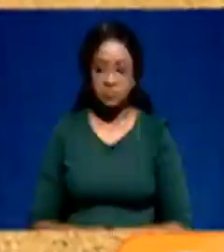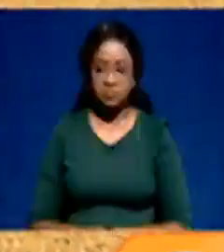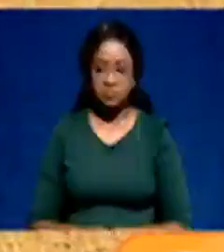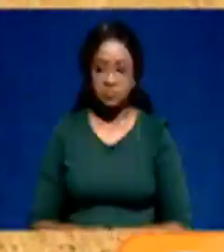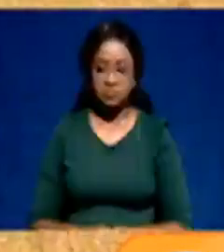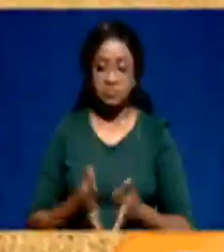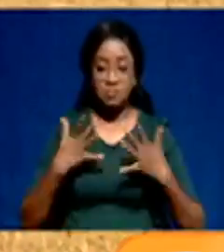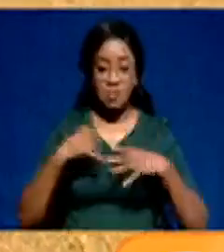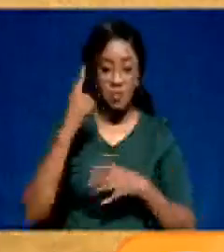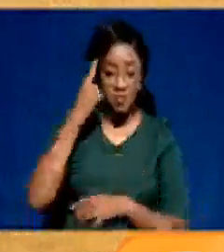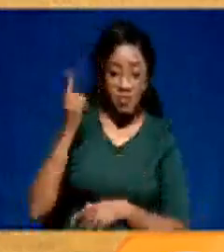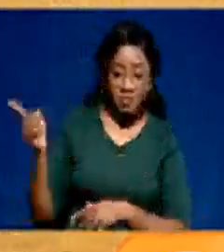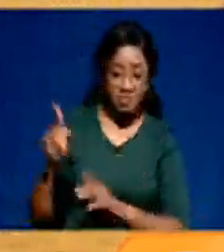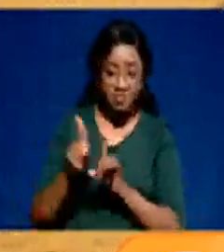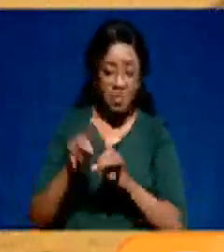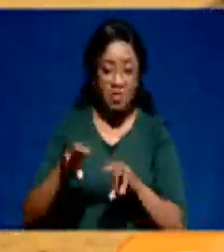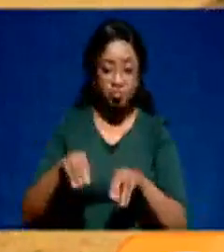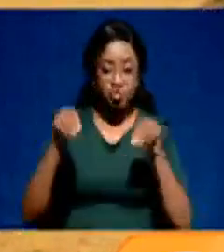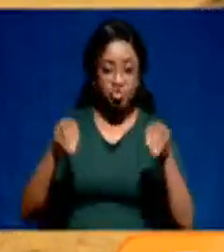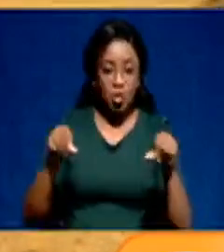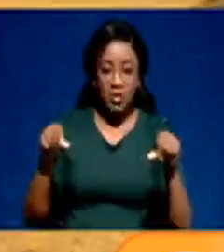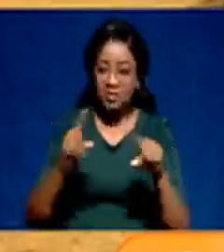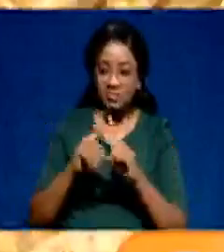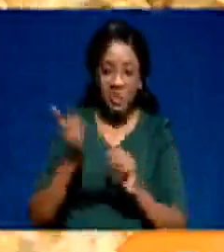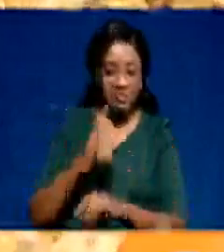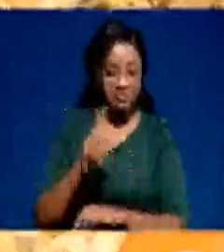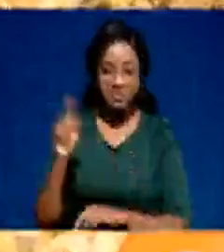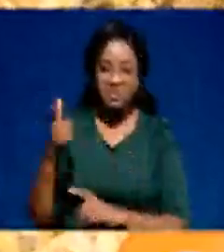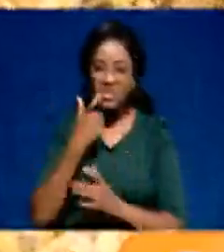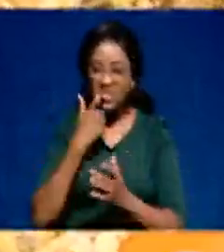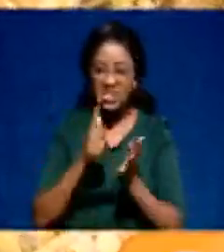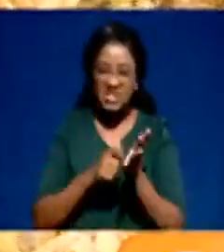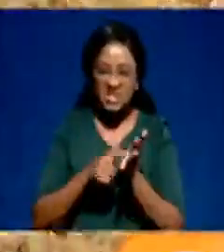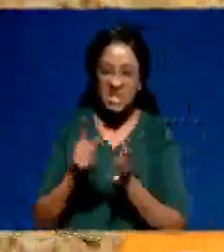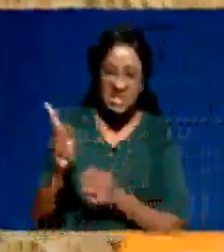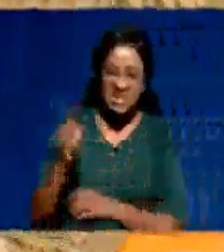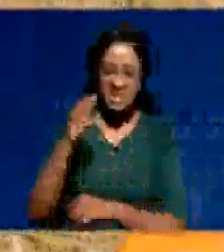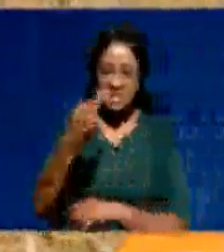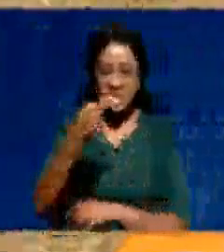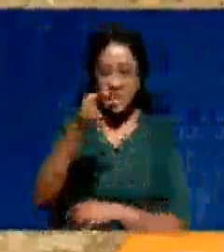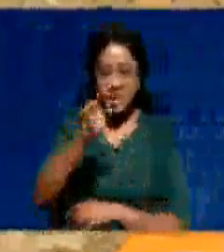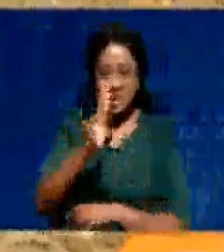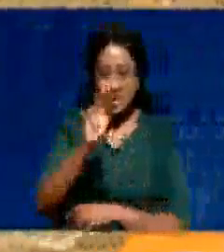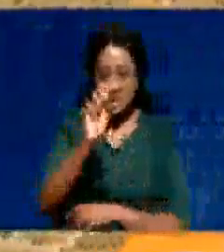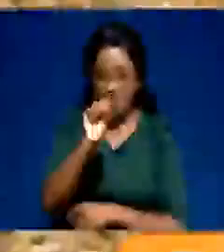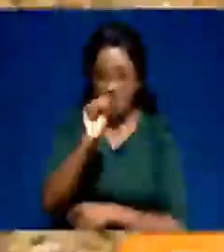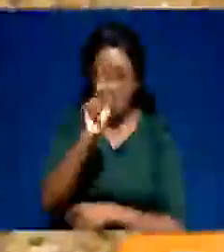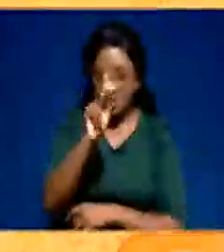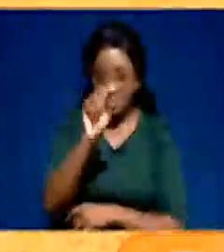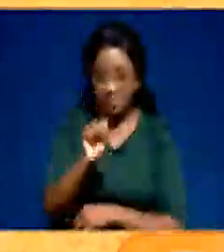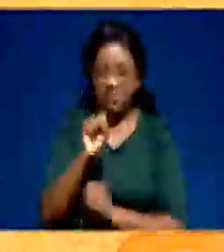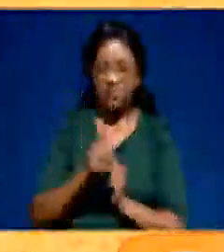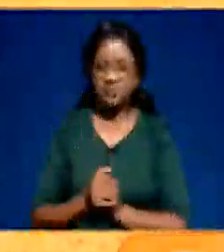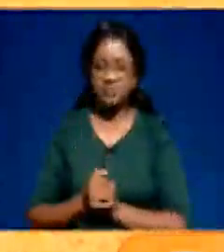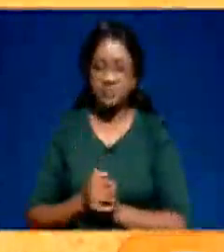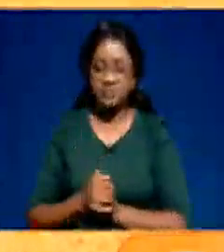heaps for beach sand. But these are rice husks dumped by millers in Mwea after harvesting rice.